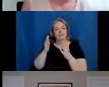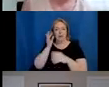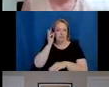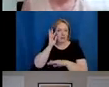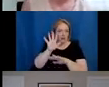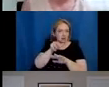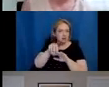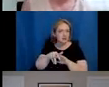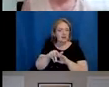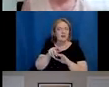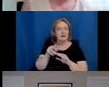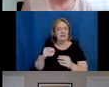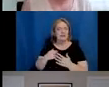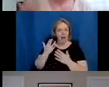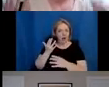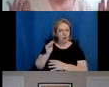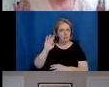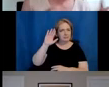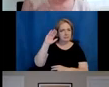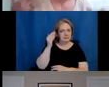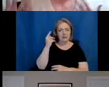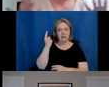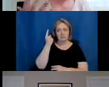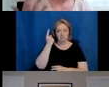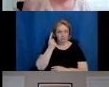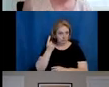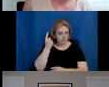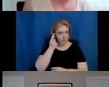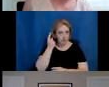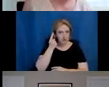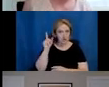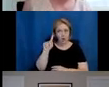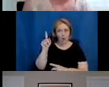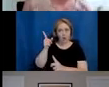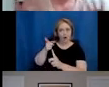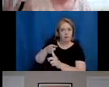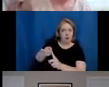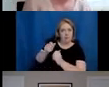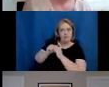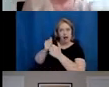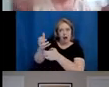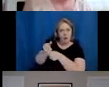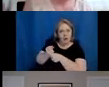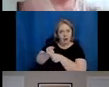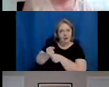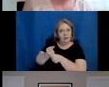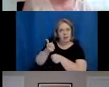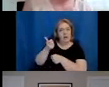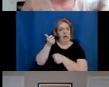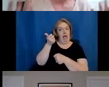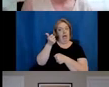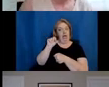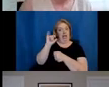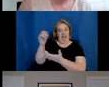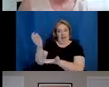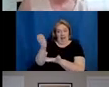also an inspiration, and wondering where those maybe were sourced, and if any of them have been repatriated,